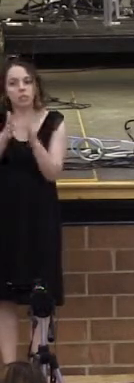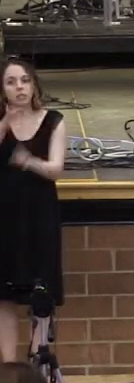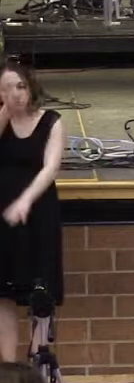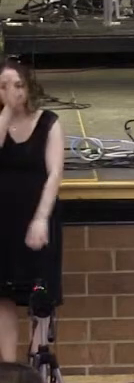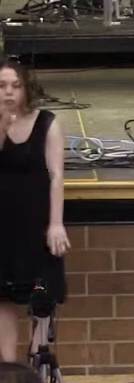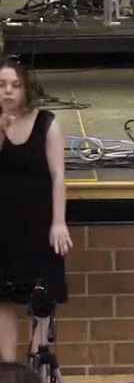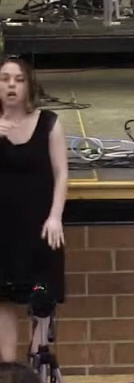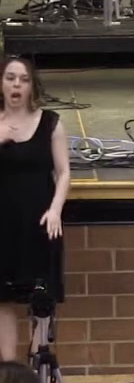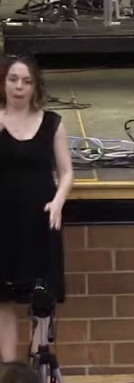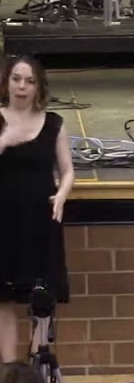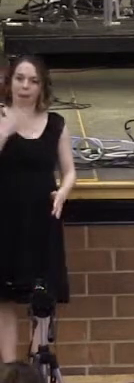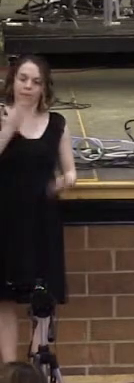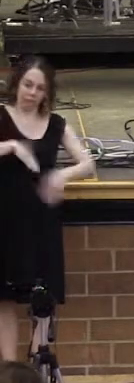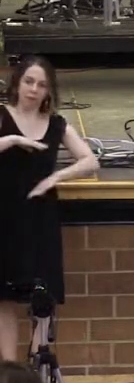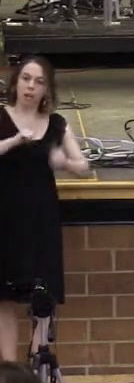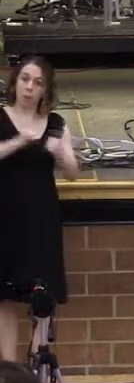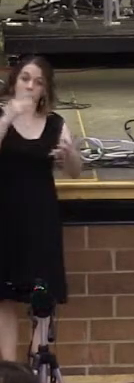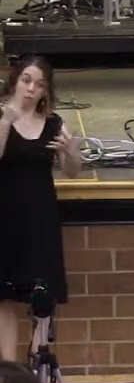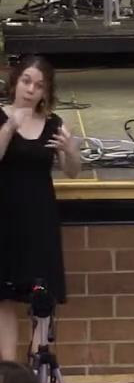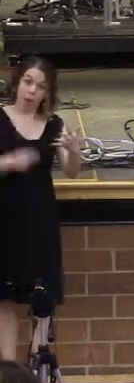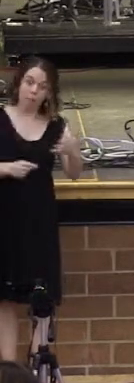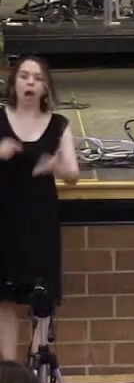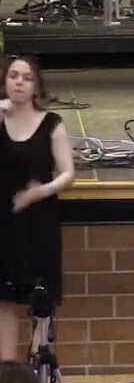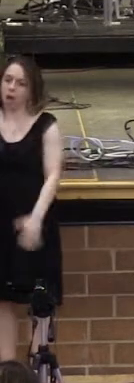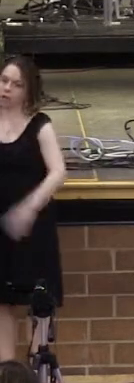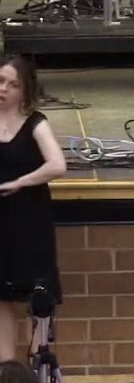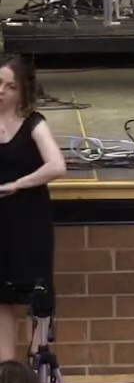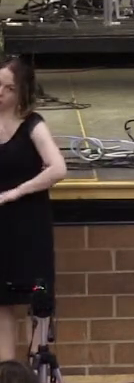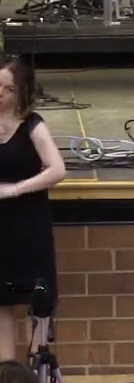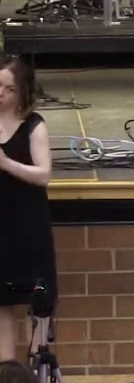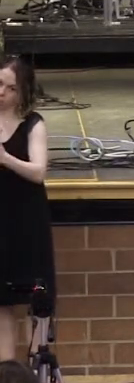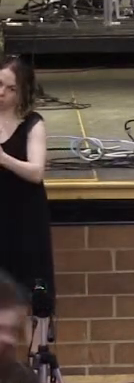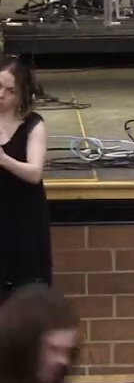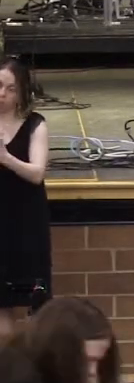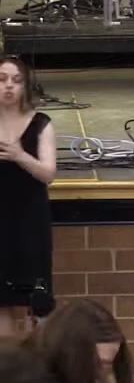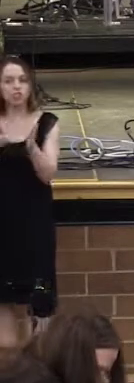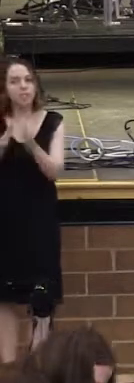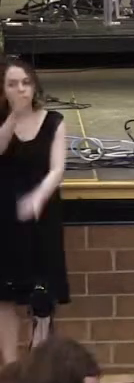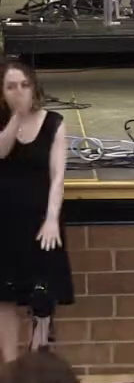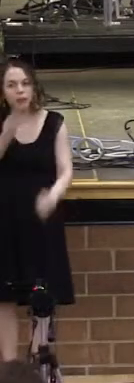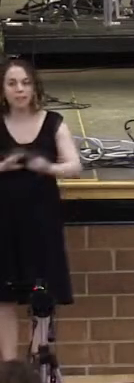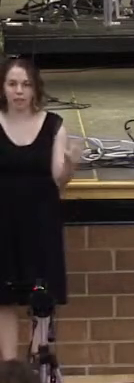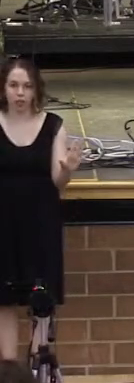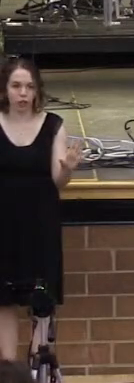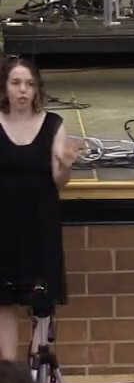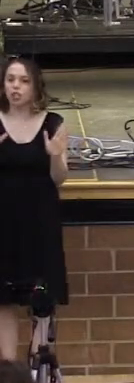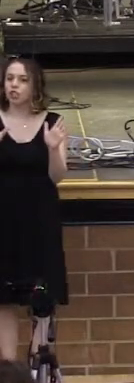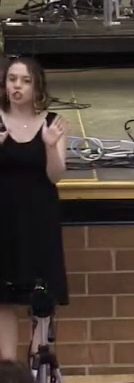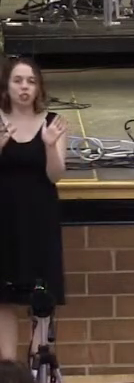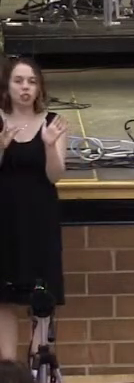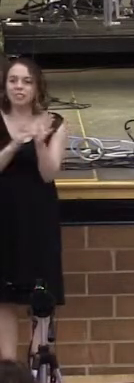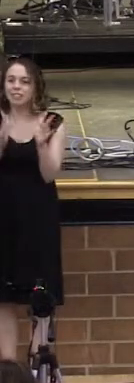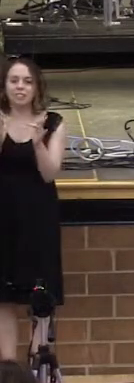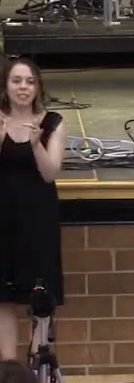him now how many people think that that's a good thing okay how many people don't want to serve a God where it's a matter of guessing is this right or